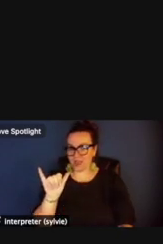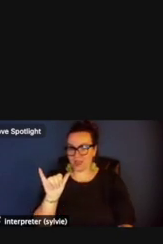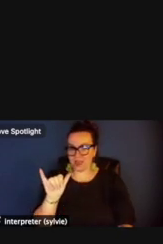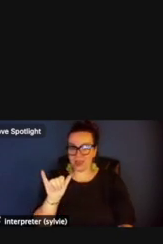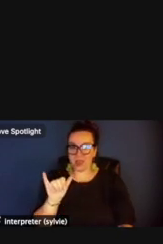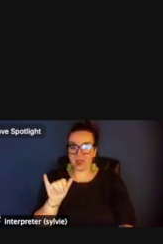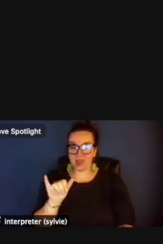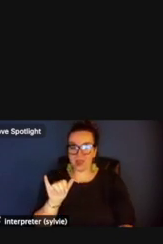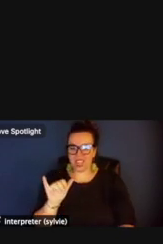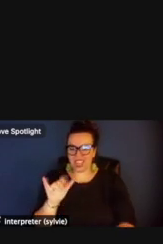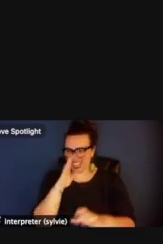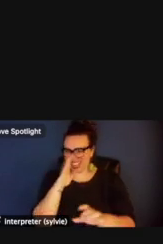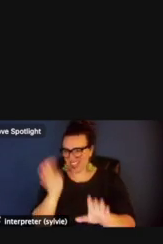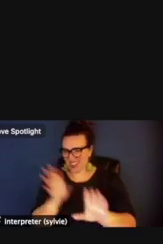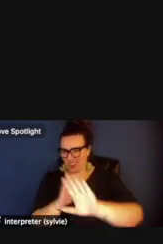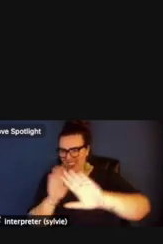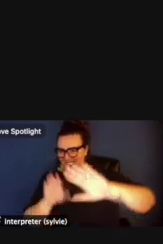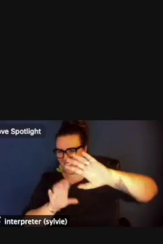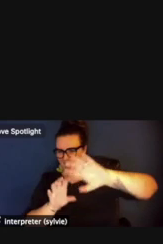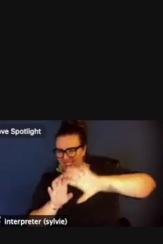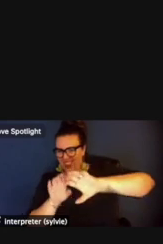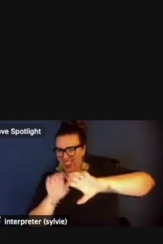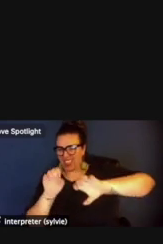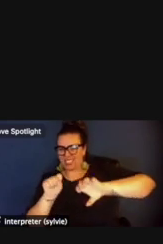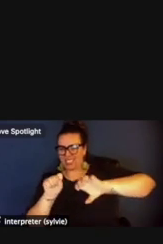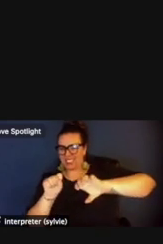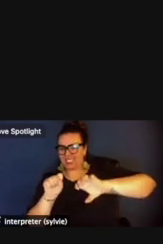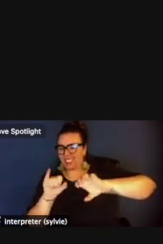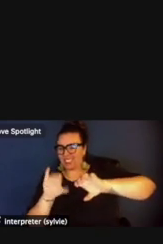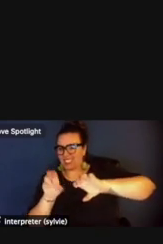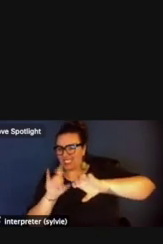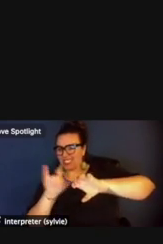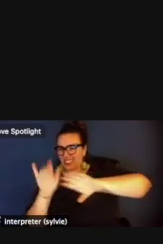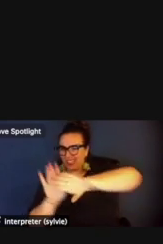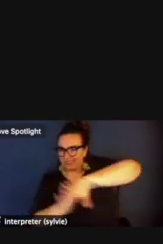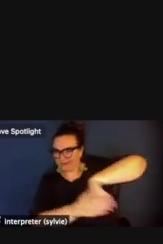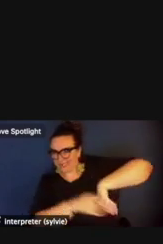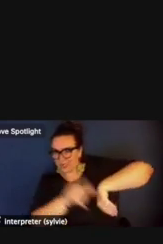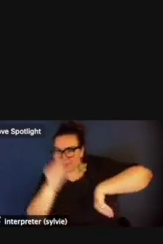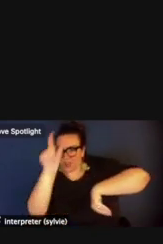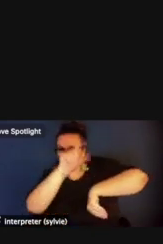Ignore this part. So what does this look like that you would wear? What does that look like to you?